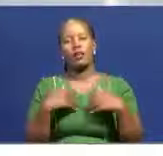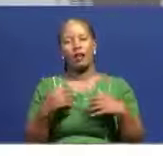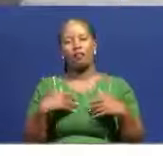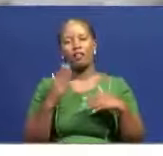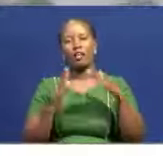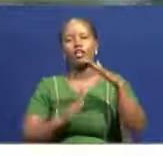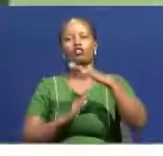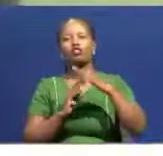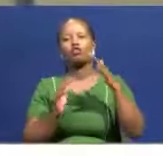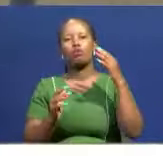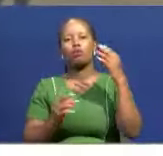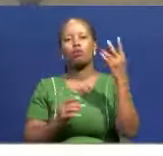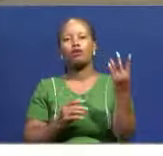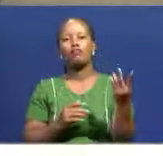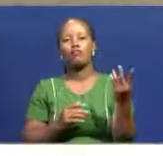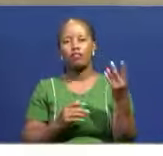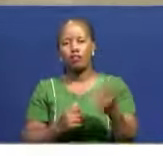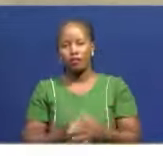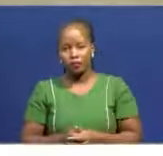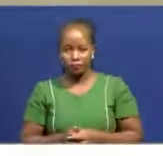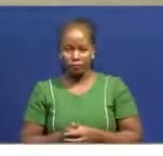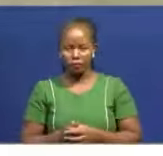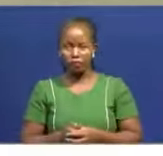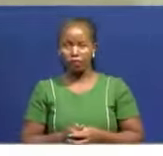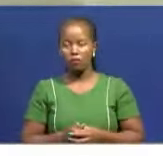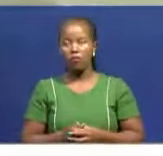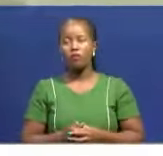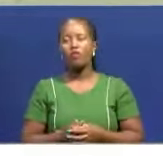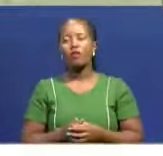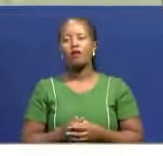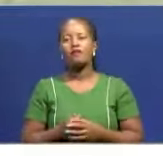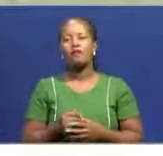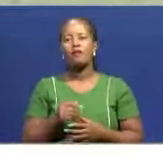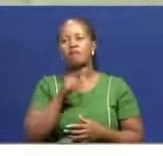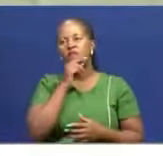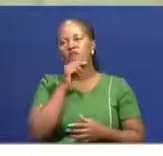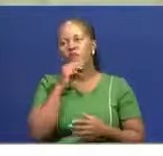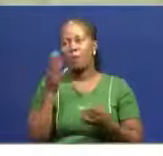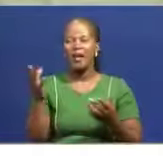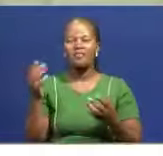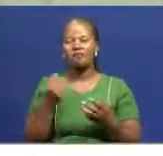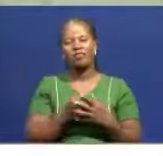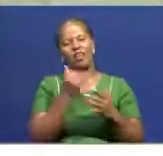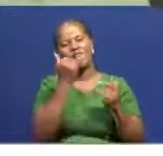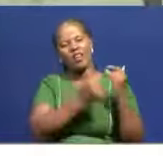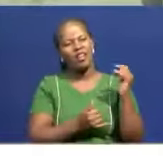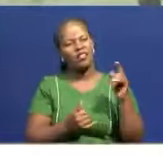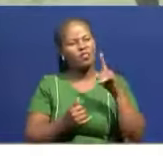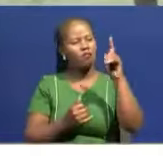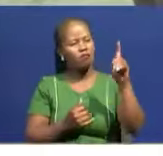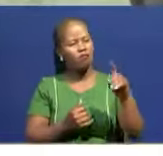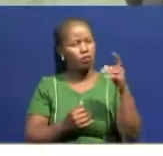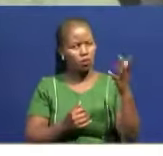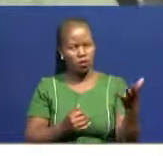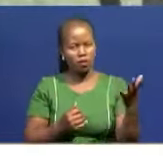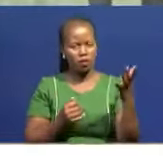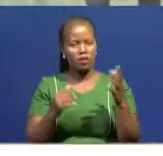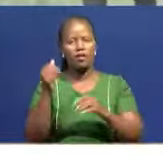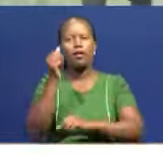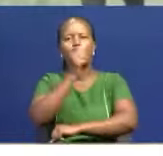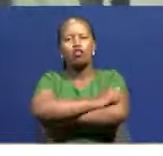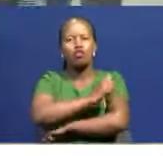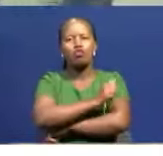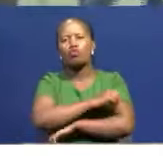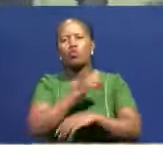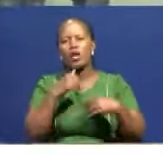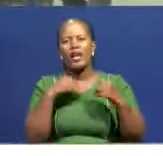the Madrid tournament. Well, you've had it from Paul Odera. Oh, yeah, just one last one. Yes. Schools, there was a lot of